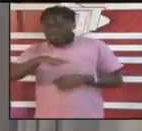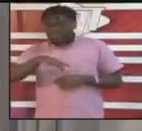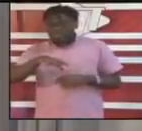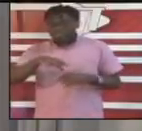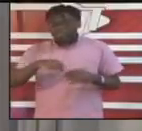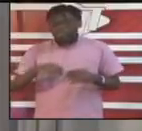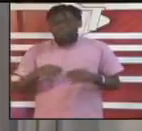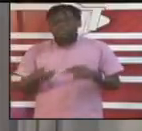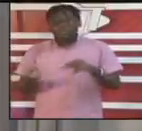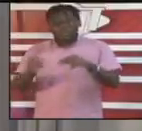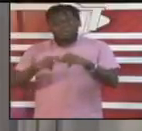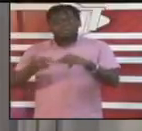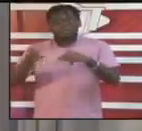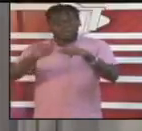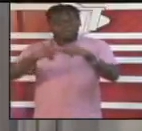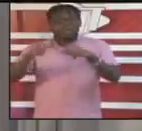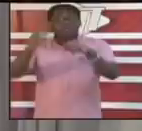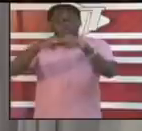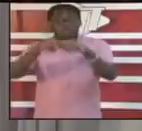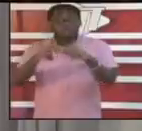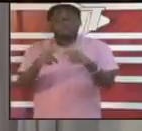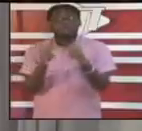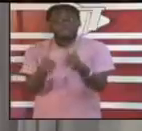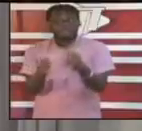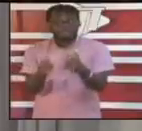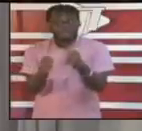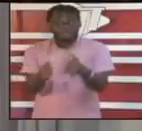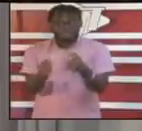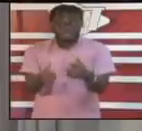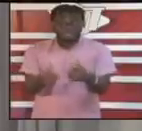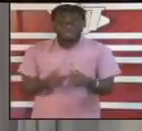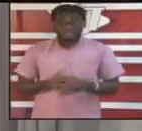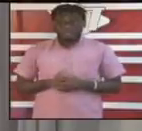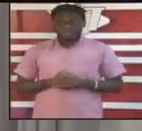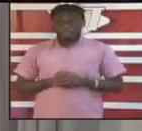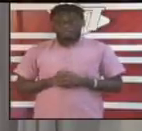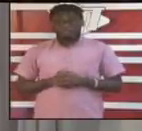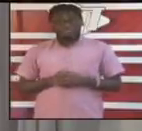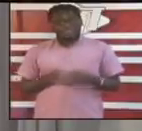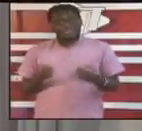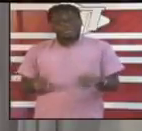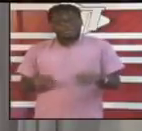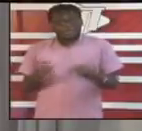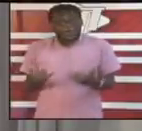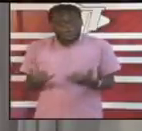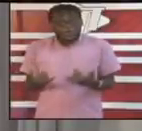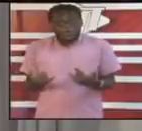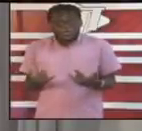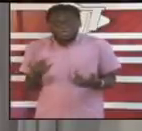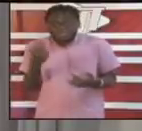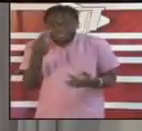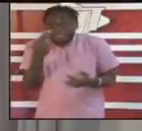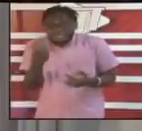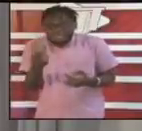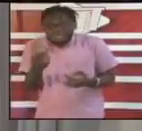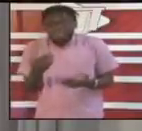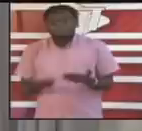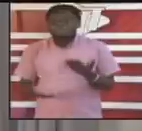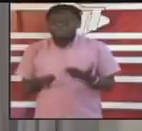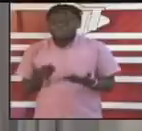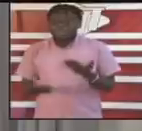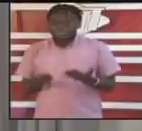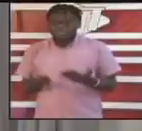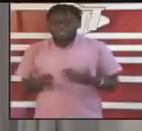up exponentially. And what is happening? They are suffering from things